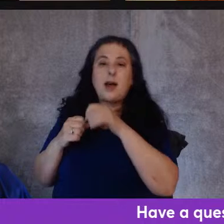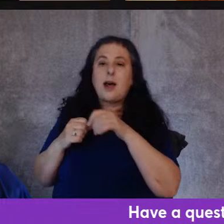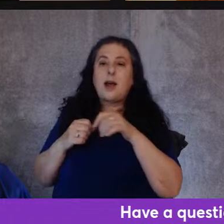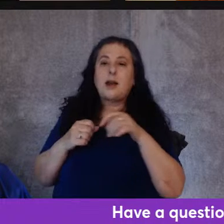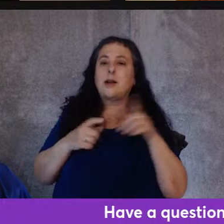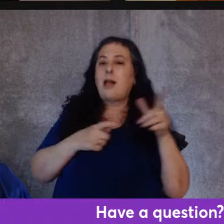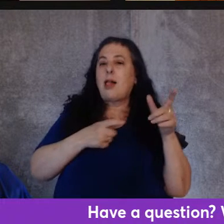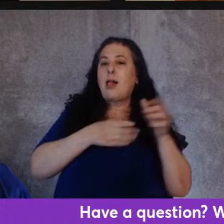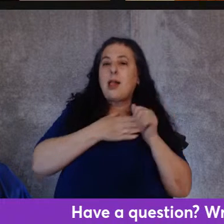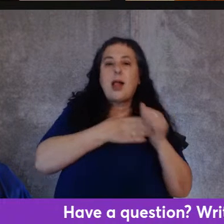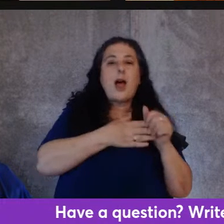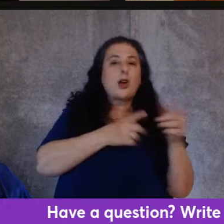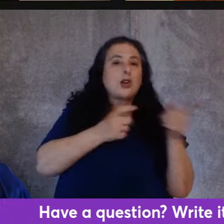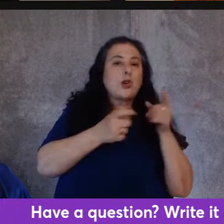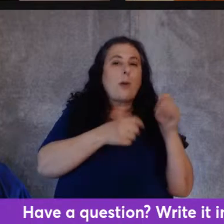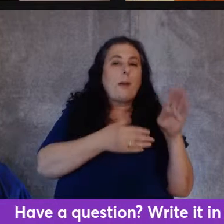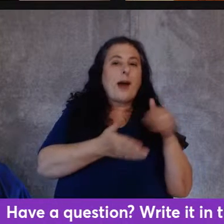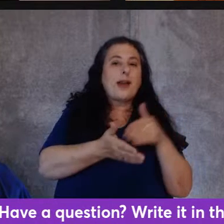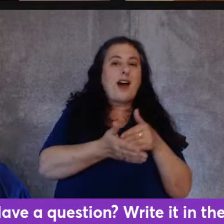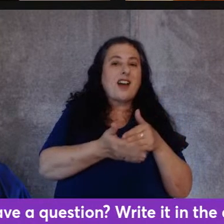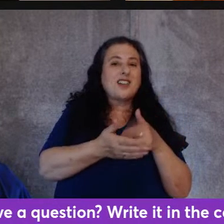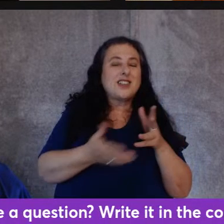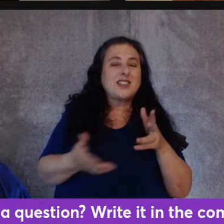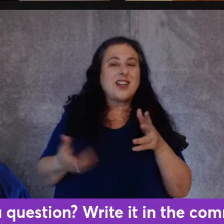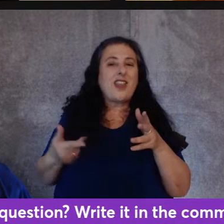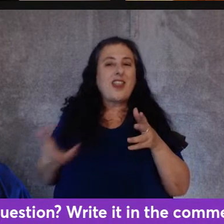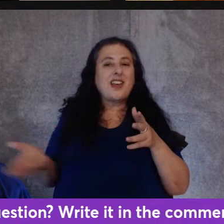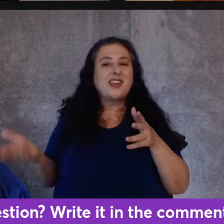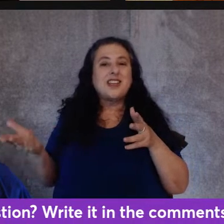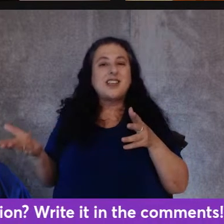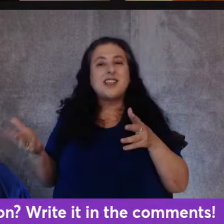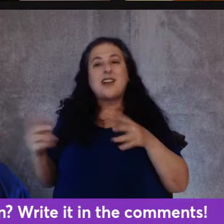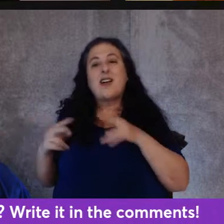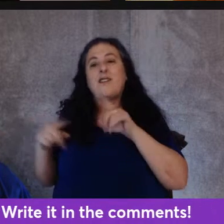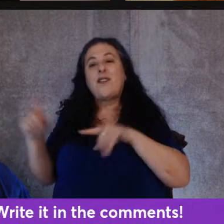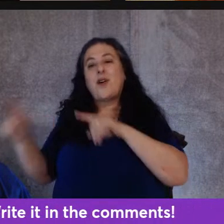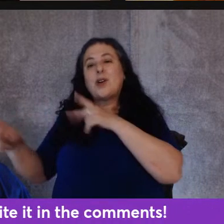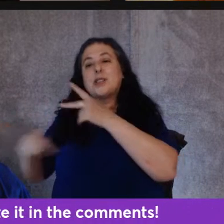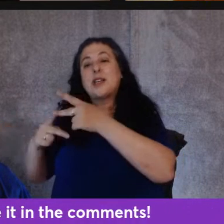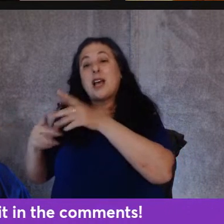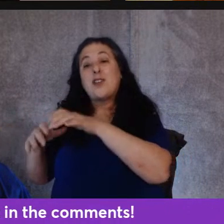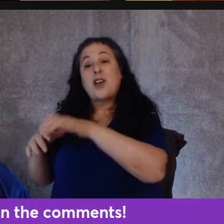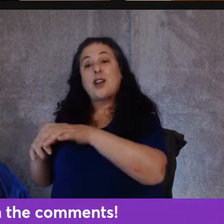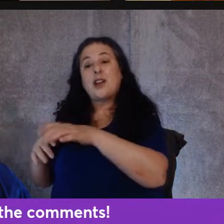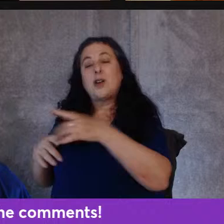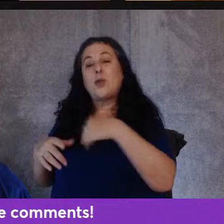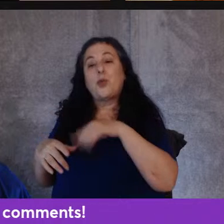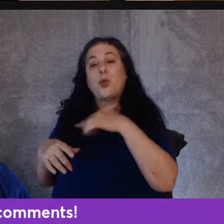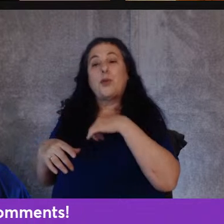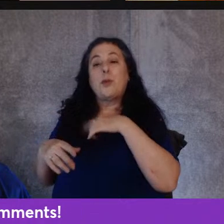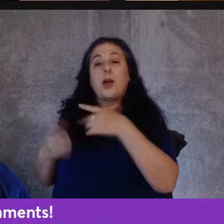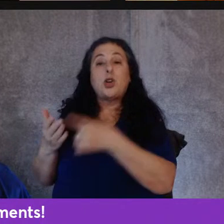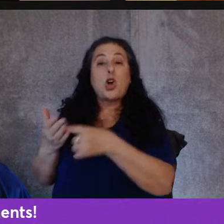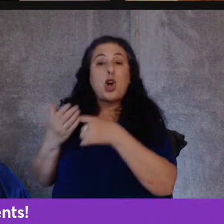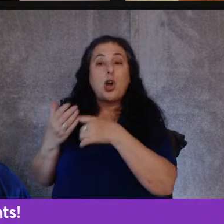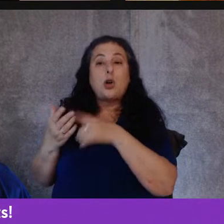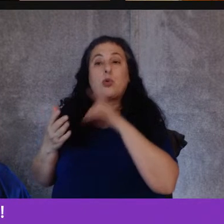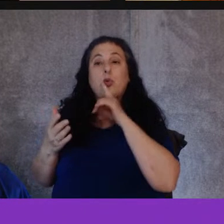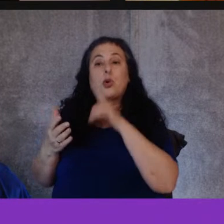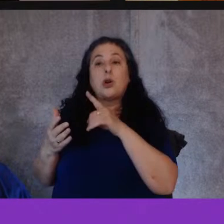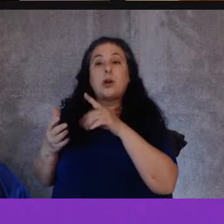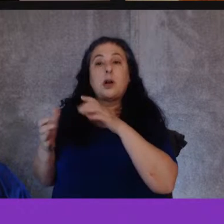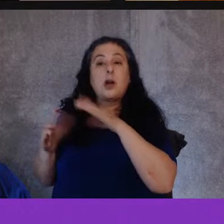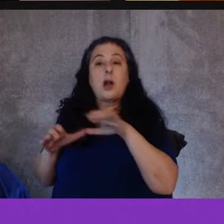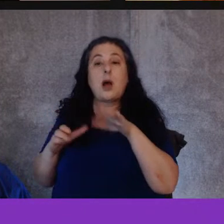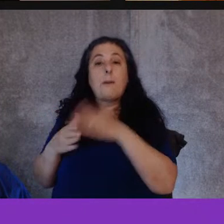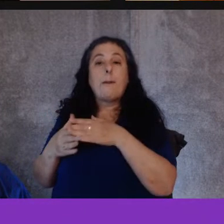by doctors. They were, these various kinds of activities that we've been talking about were done